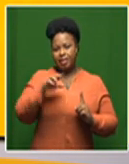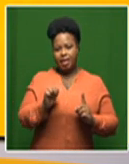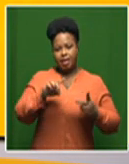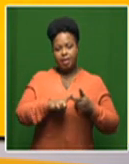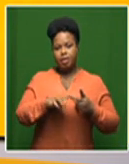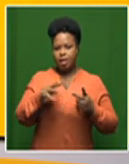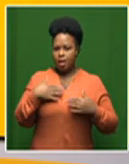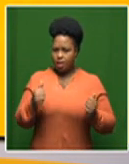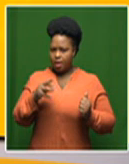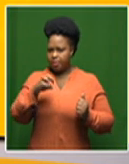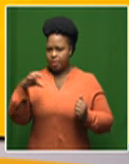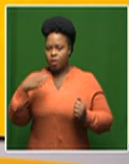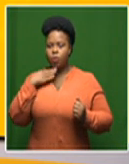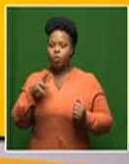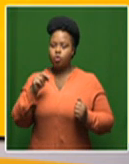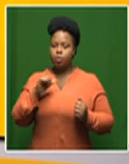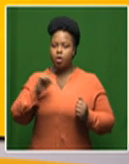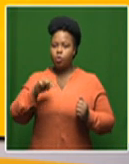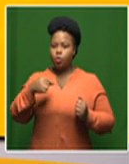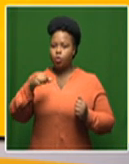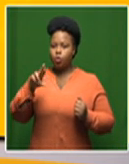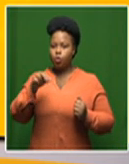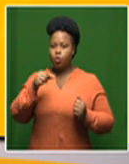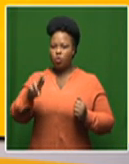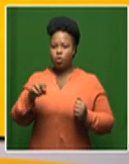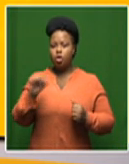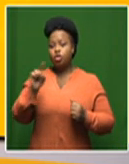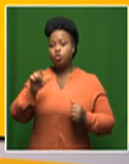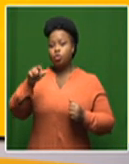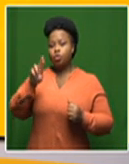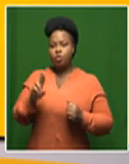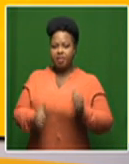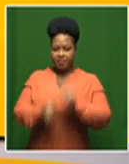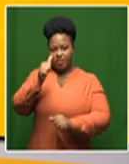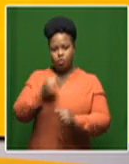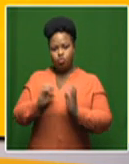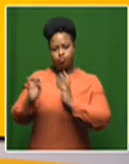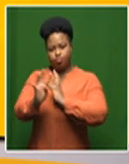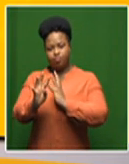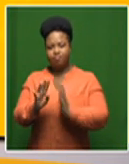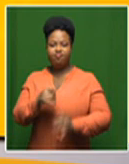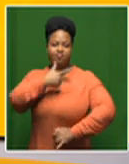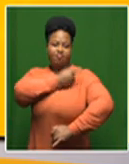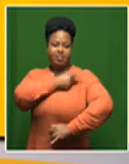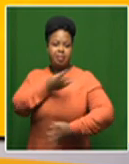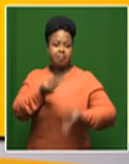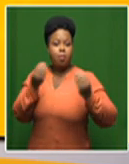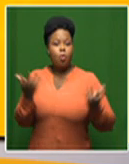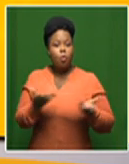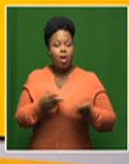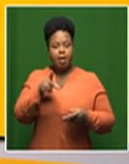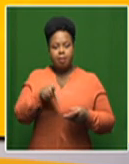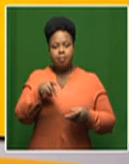Health MEC Nomagugu Simelane-Zulu will be part of the province's first stage of the vaccine rollout process at